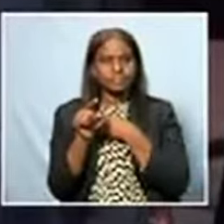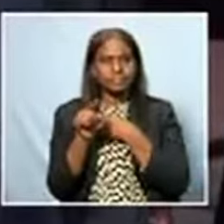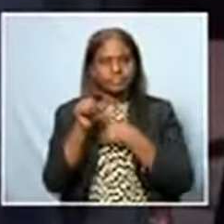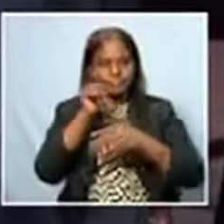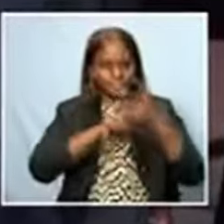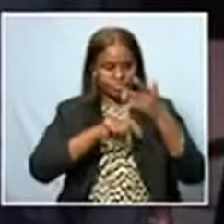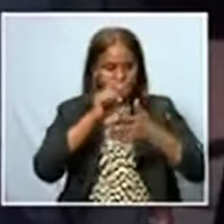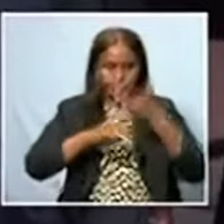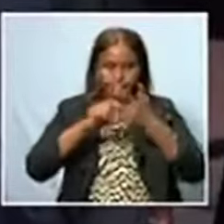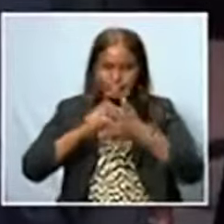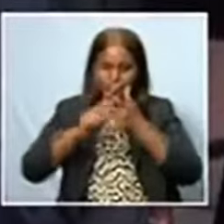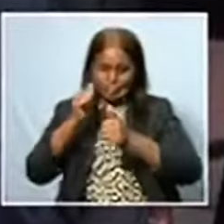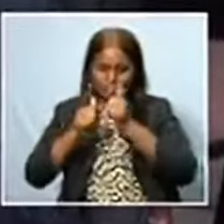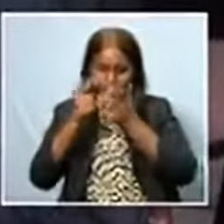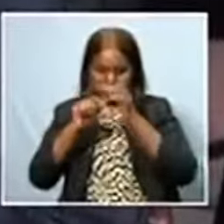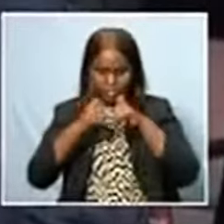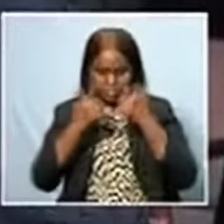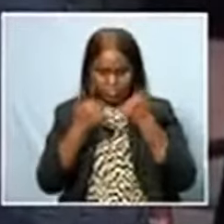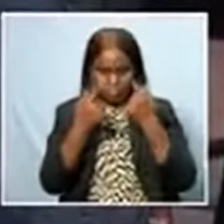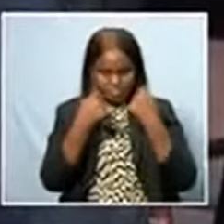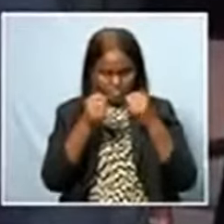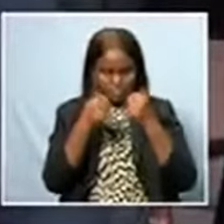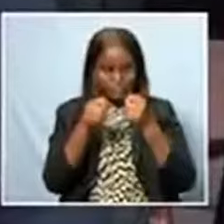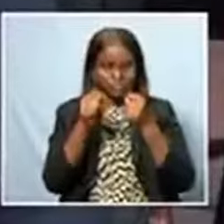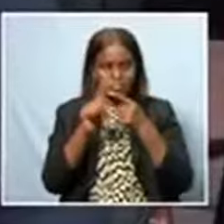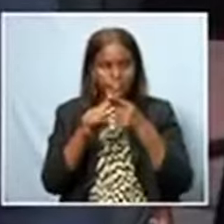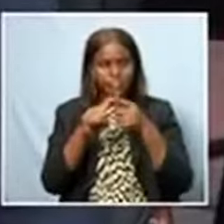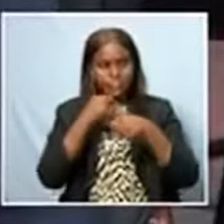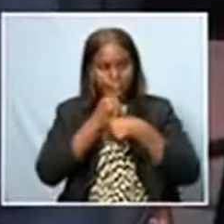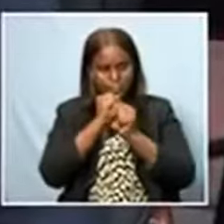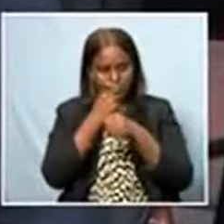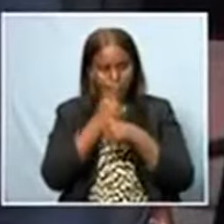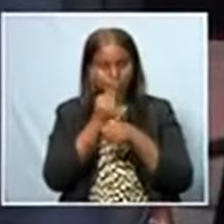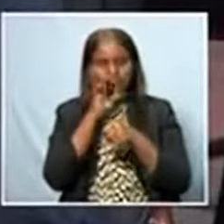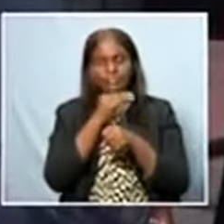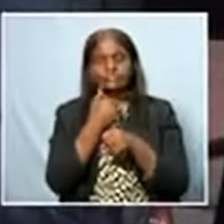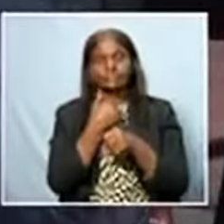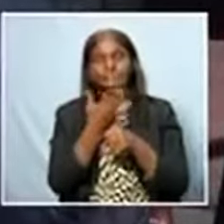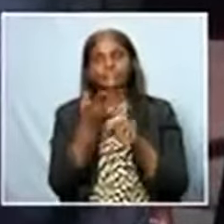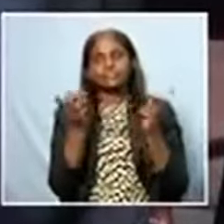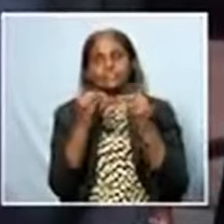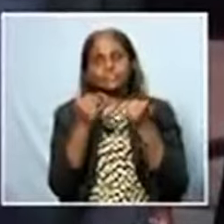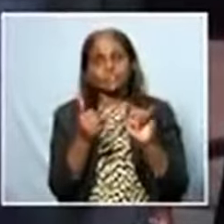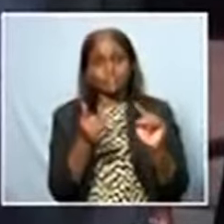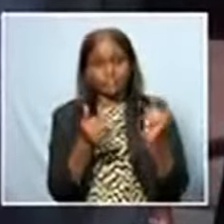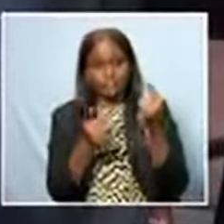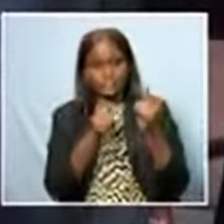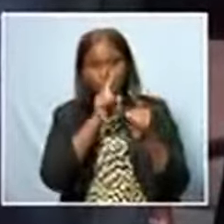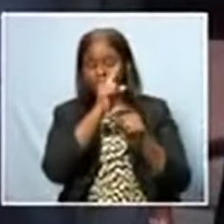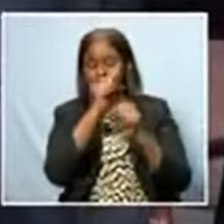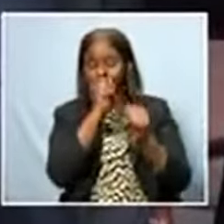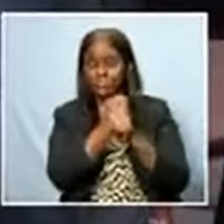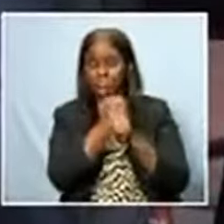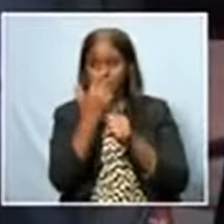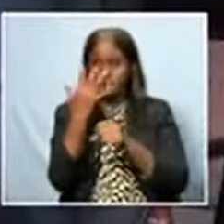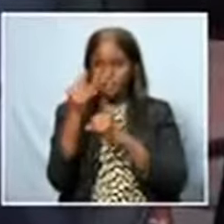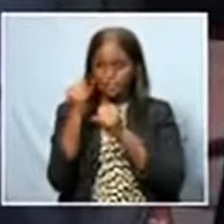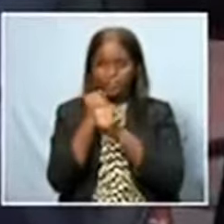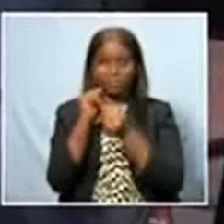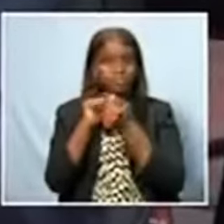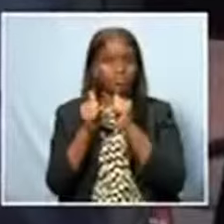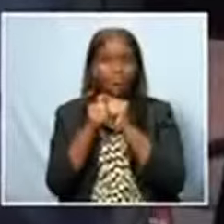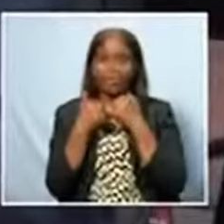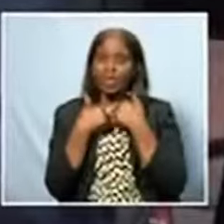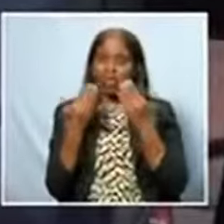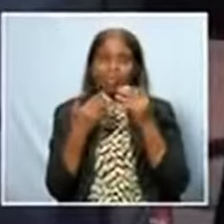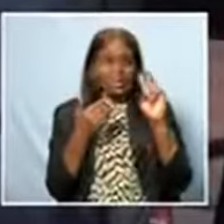tax bans which we are trying to institute. When the first 1 year, 5 years, I've got no problem.